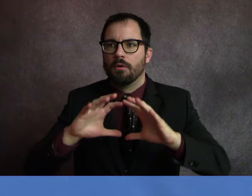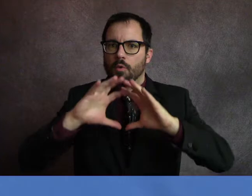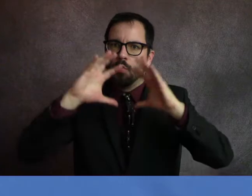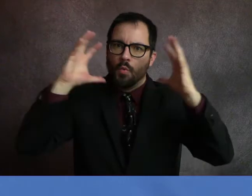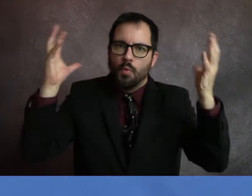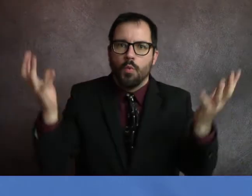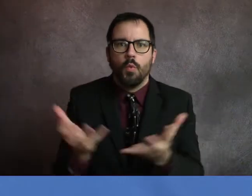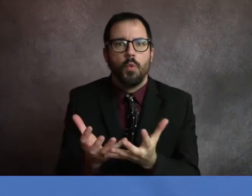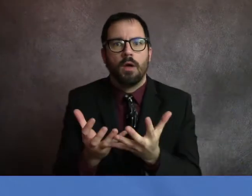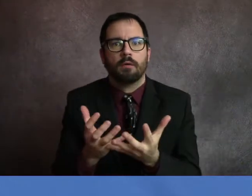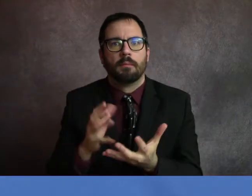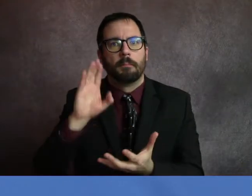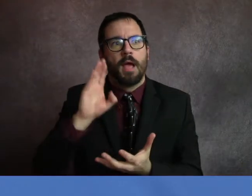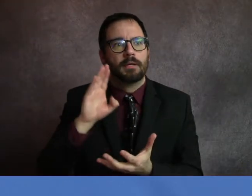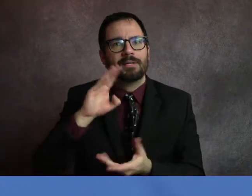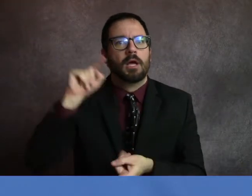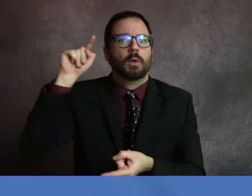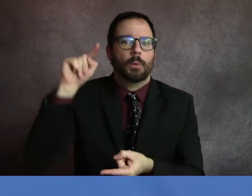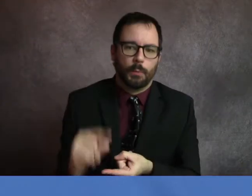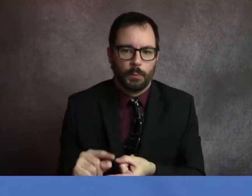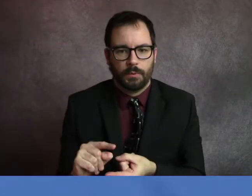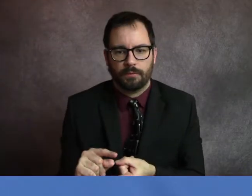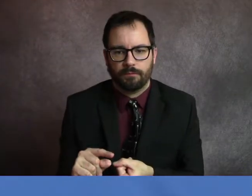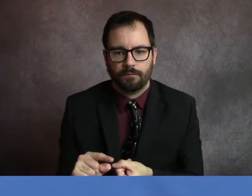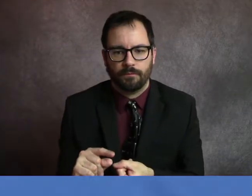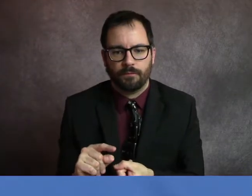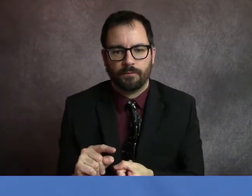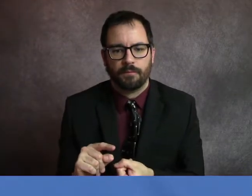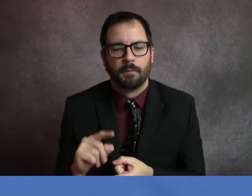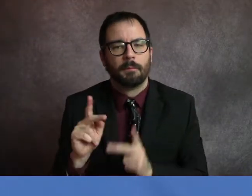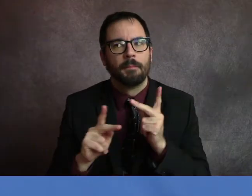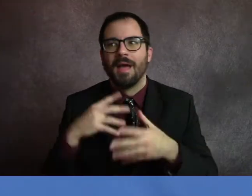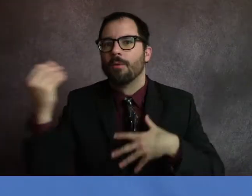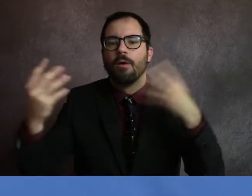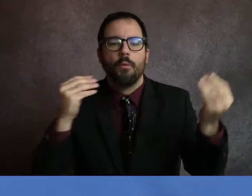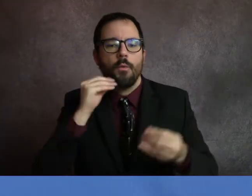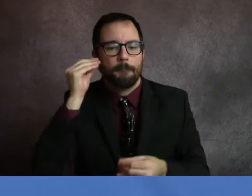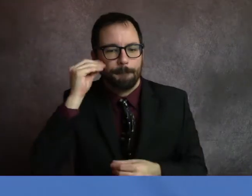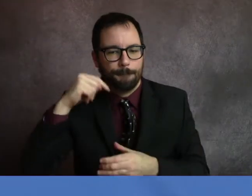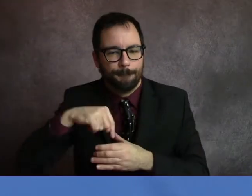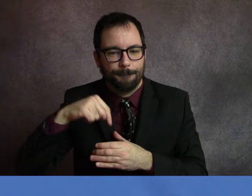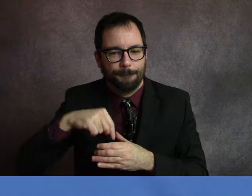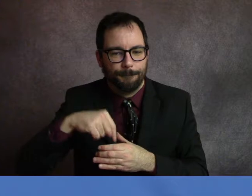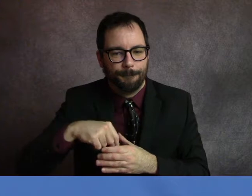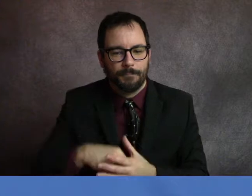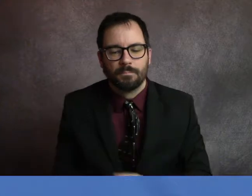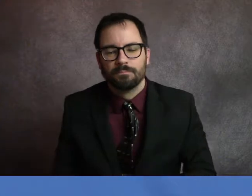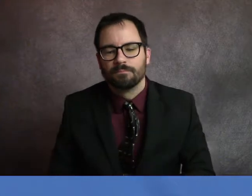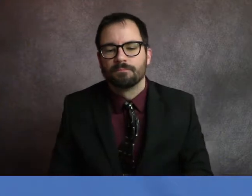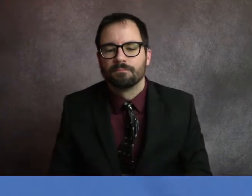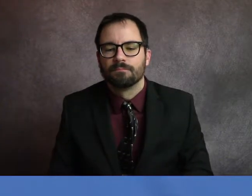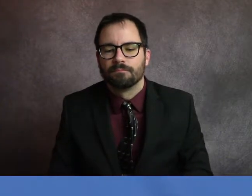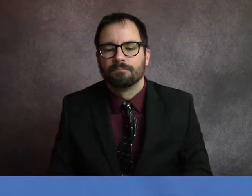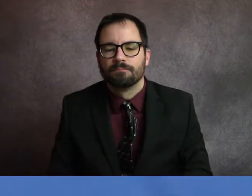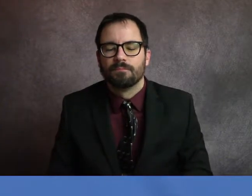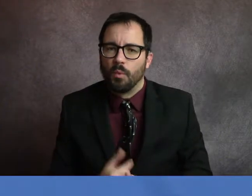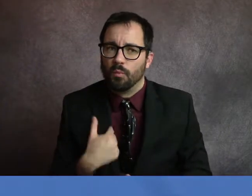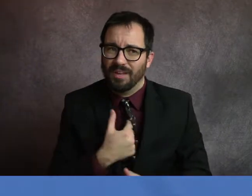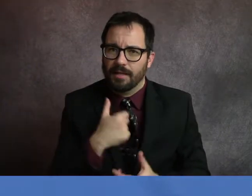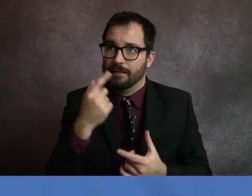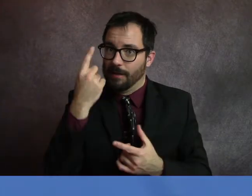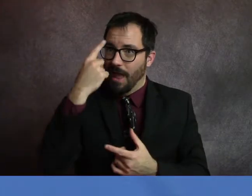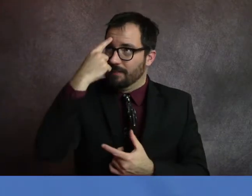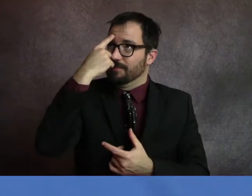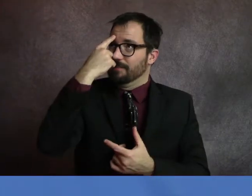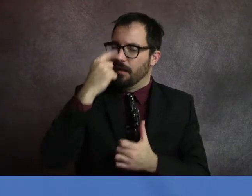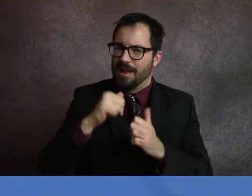using mechanisms afforded by the state's reopening plan. In fact, we want to minimize the negative impacts on working people